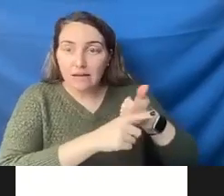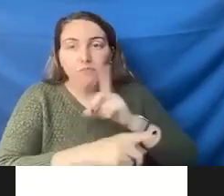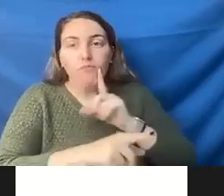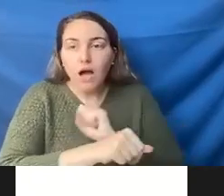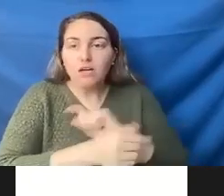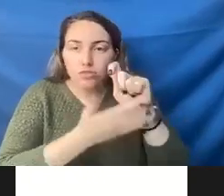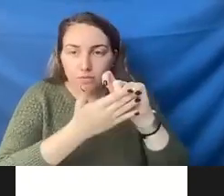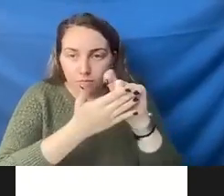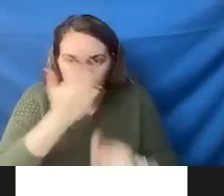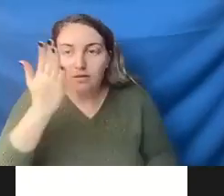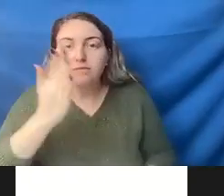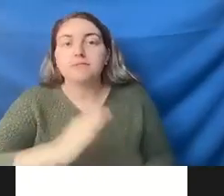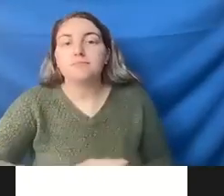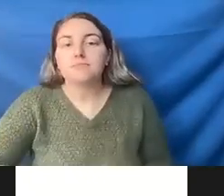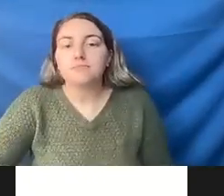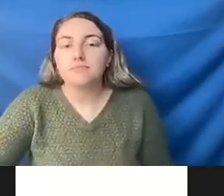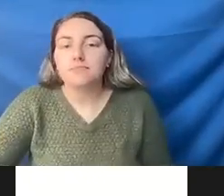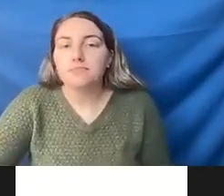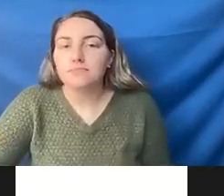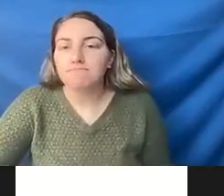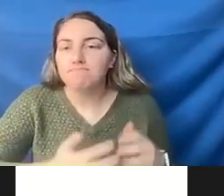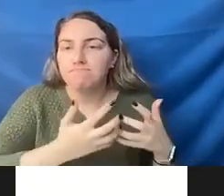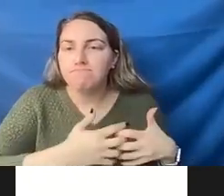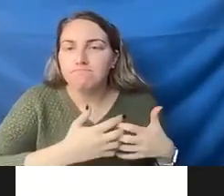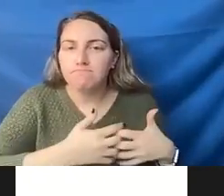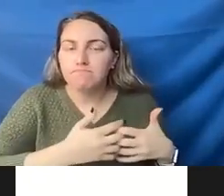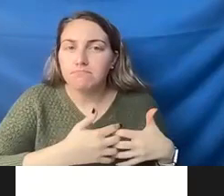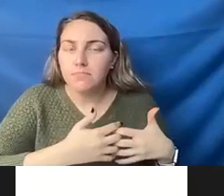for deposit into a tabulator or ballot box. If